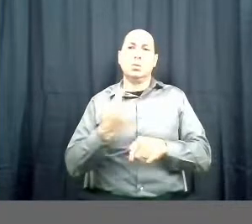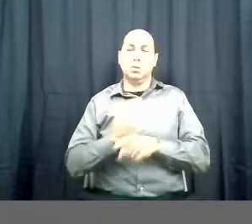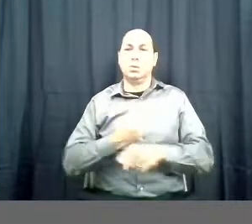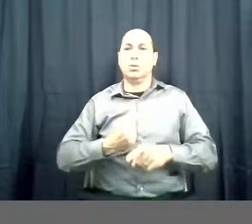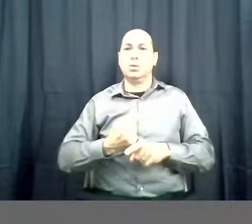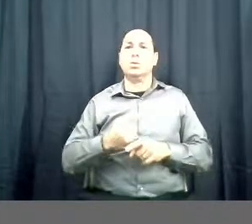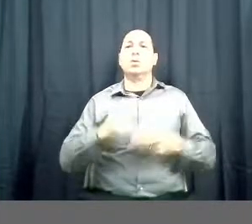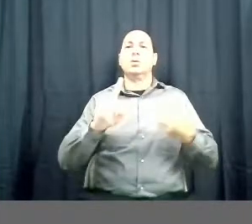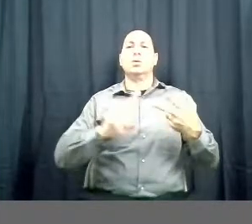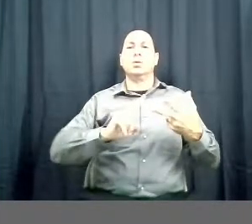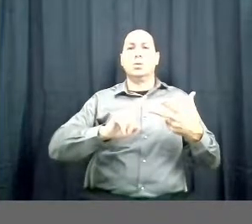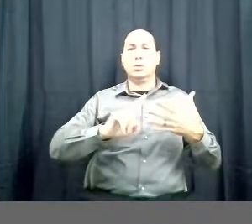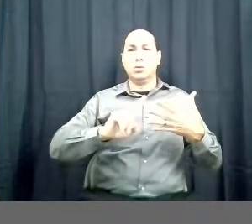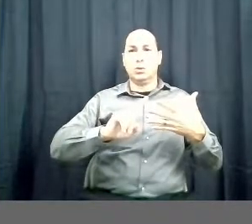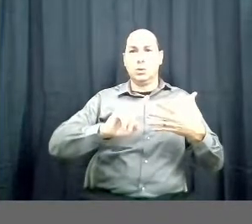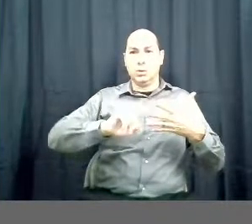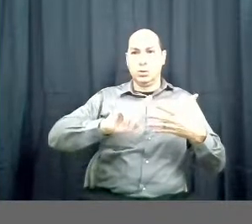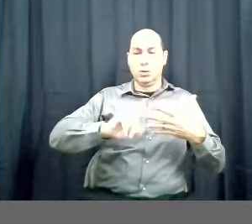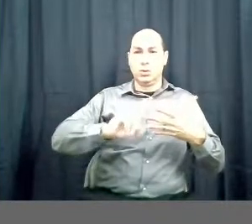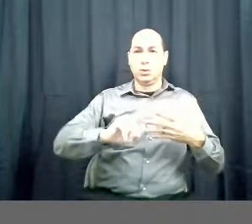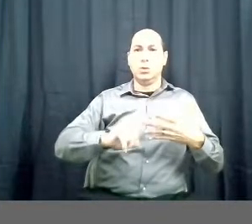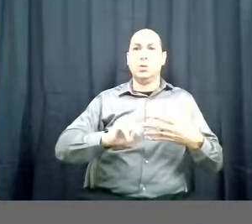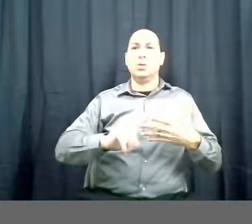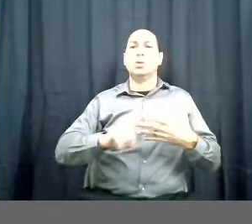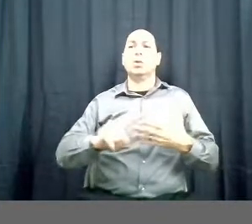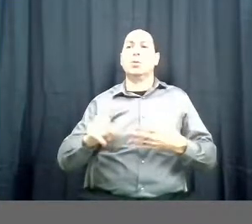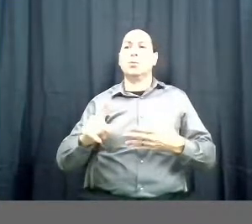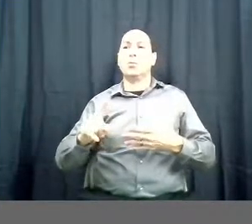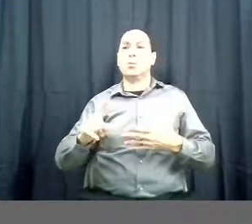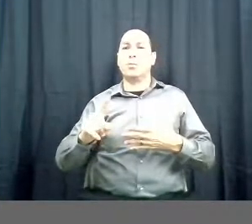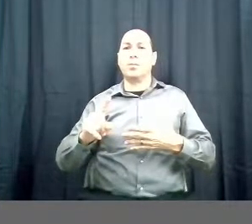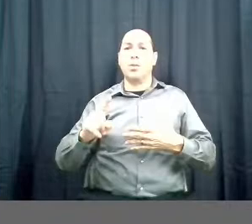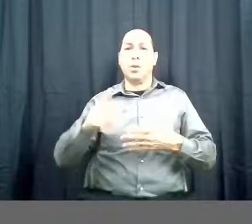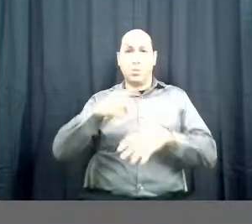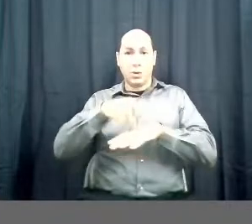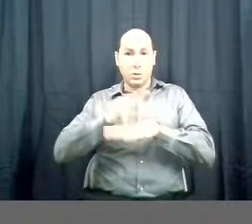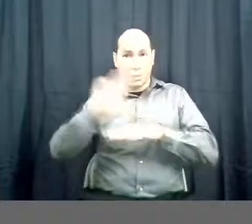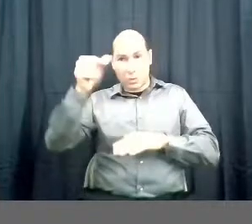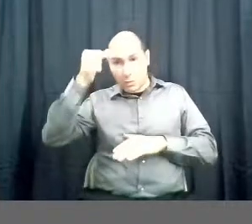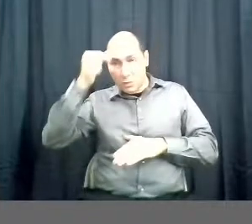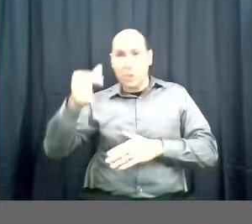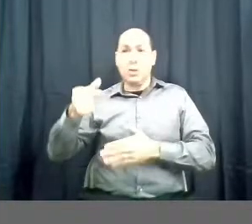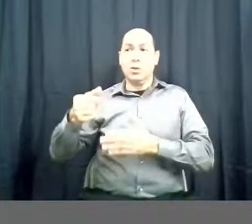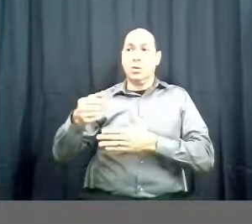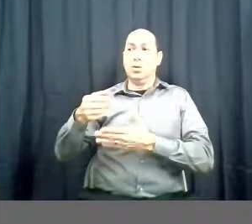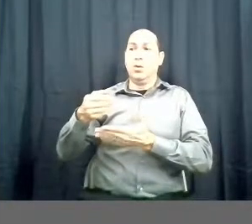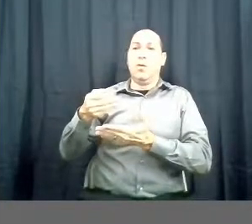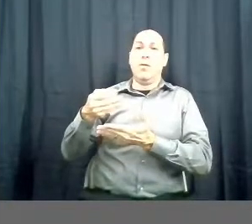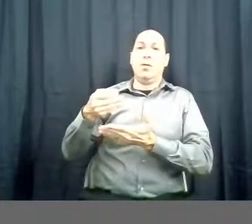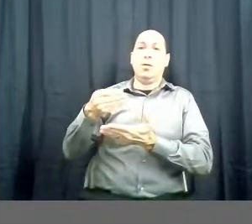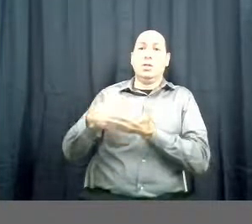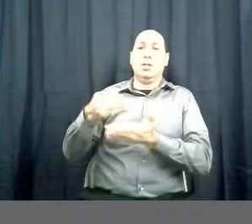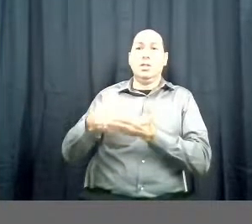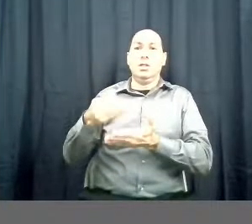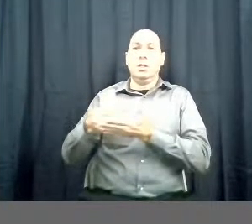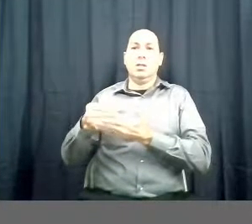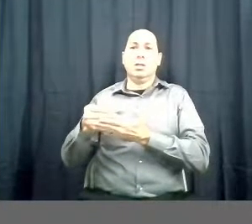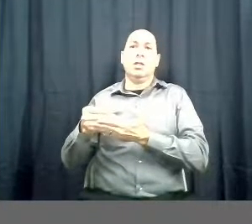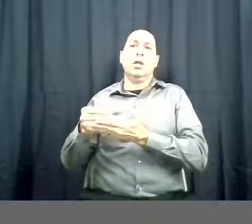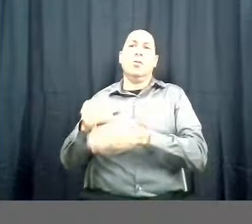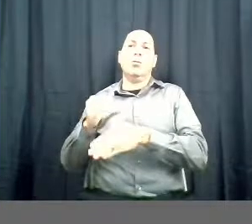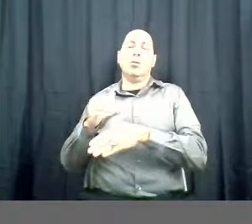expenditure projections and identification of Commonwealth share of funds within their existing fiscal year 2021